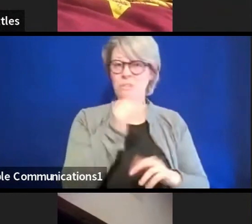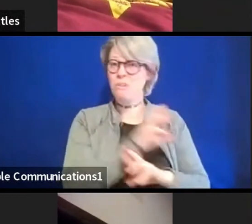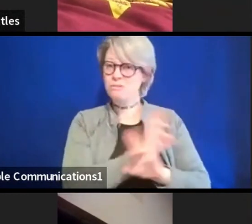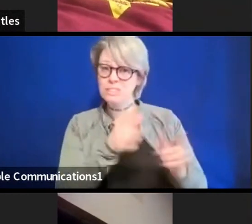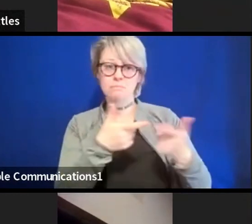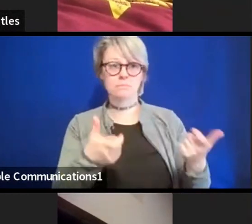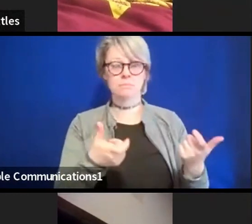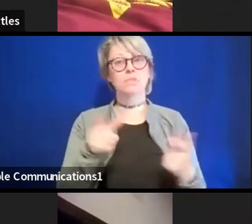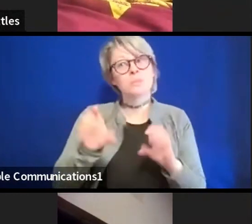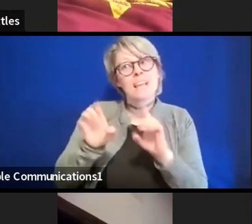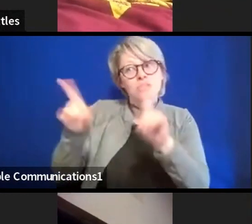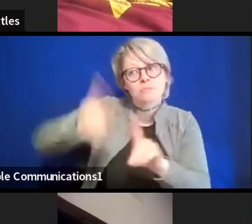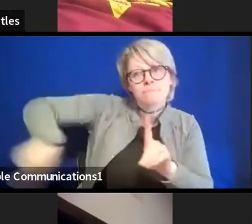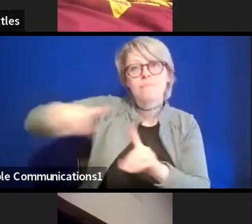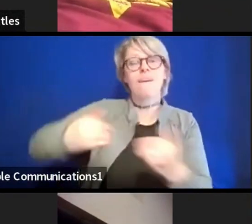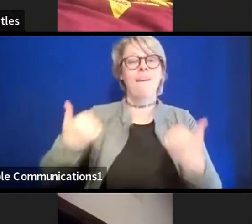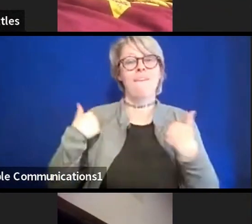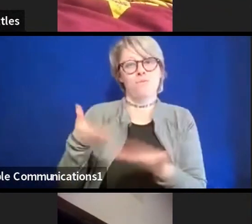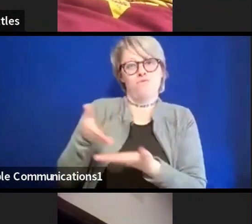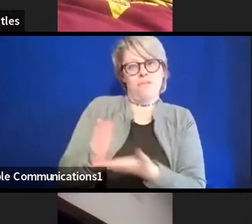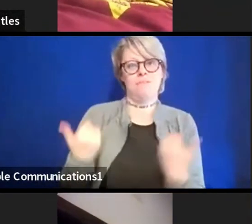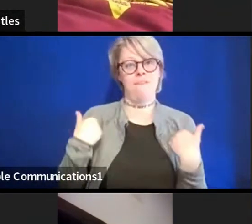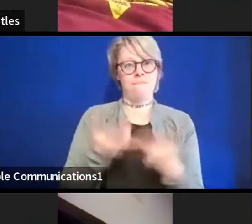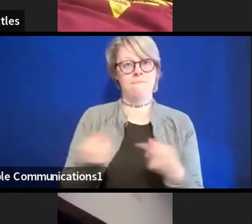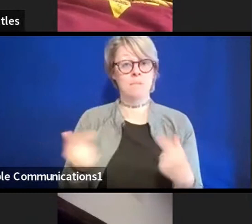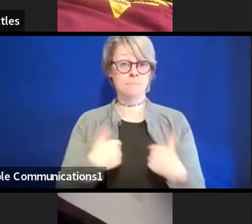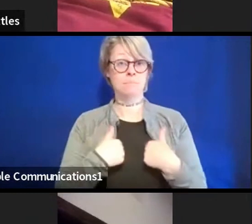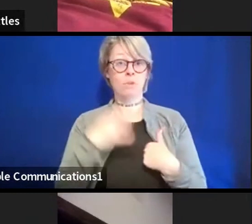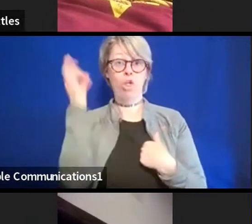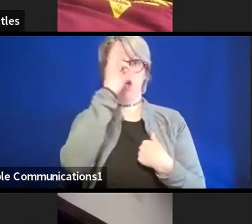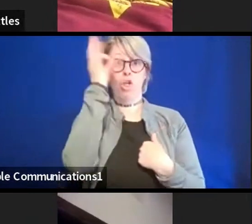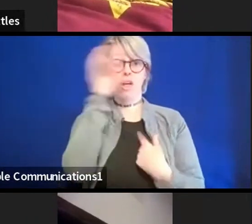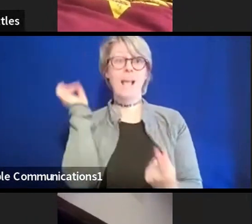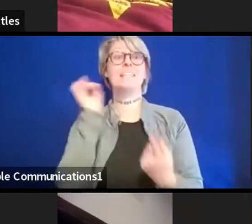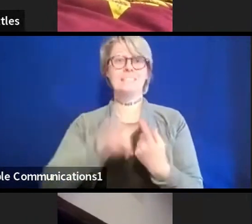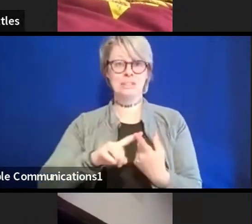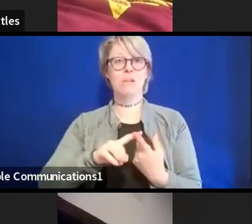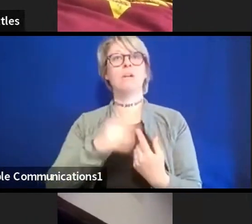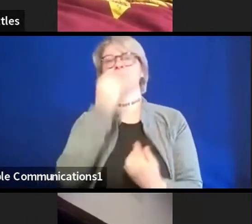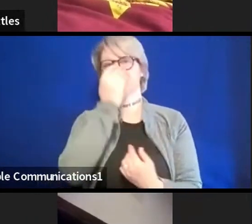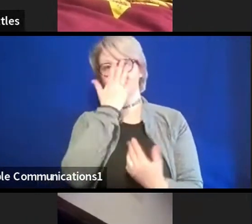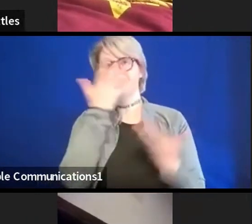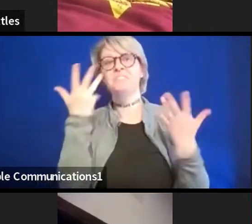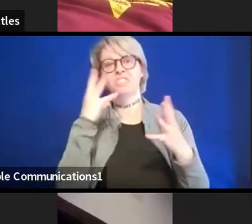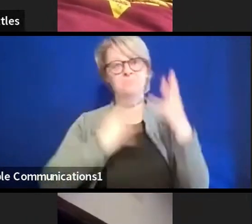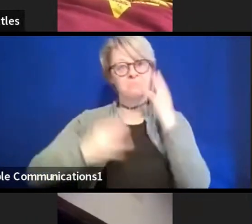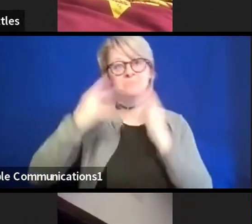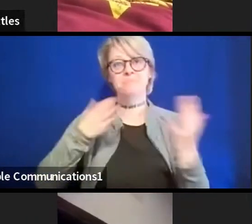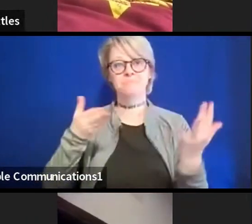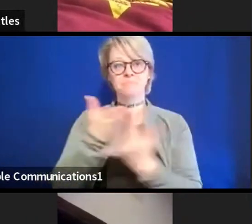just educating what rights are, because I never knew my rights till I started and I had to learn the hard way too. with